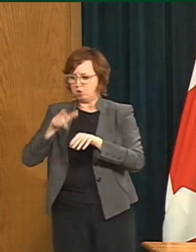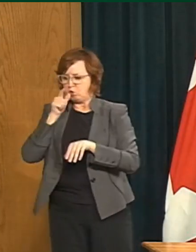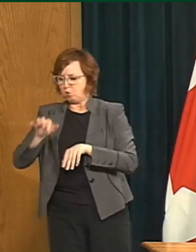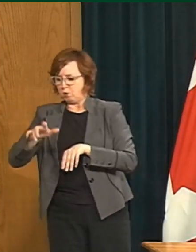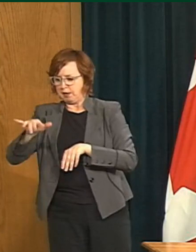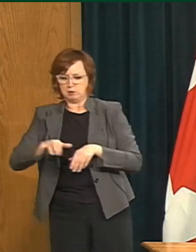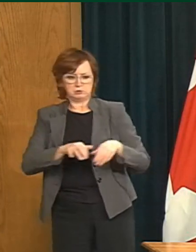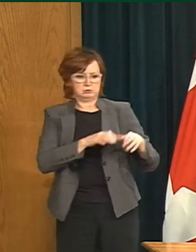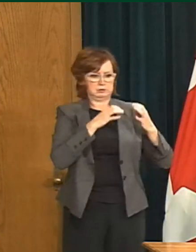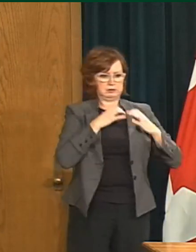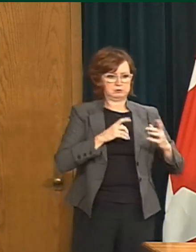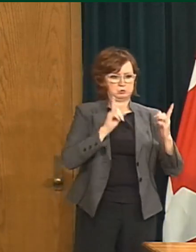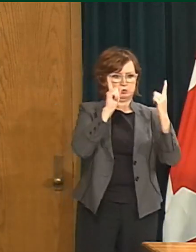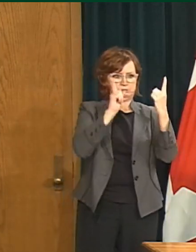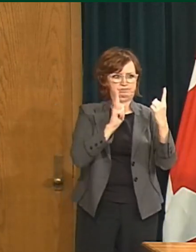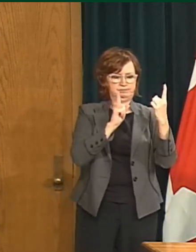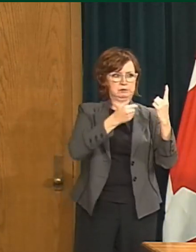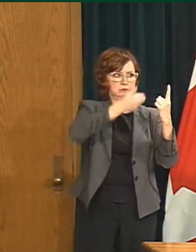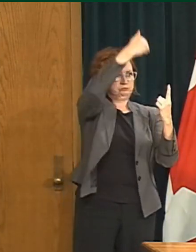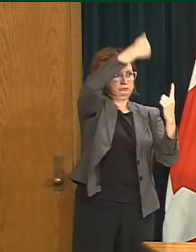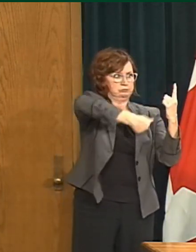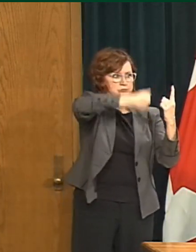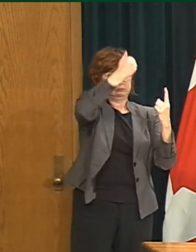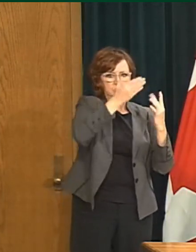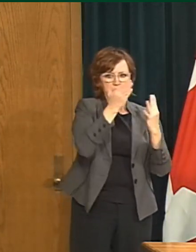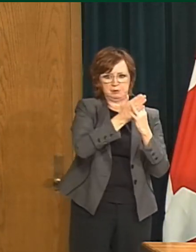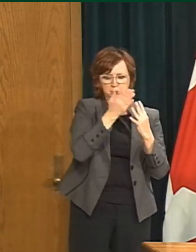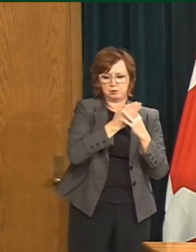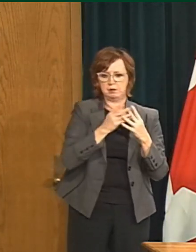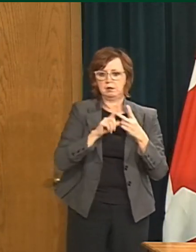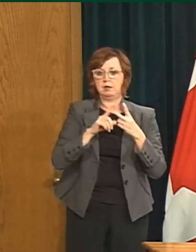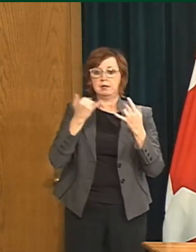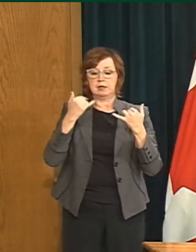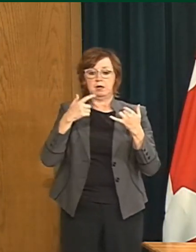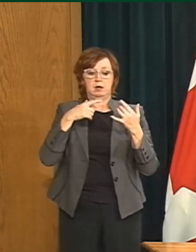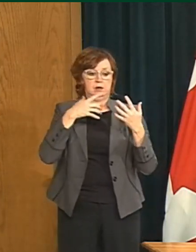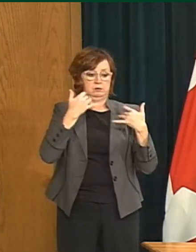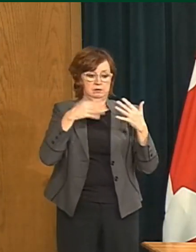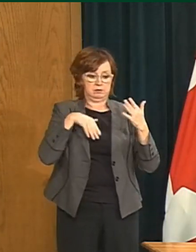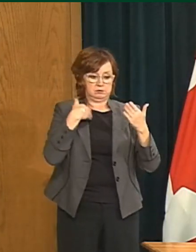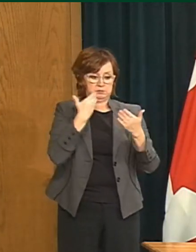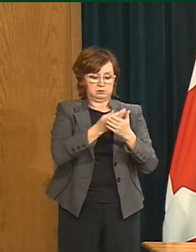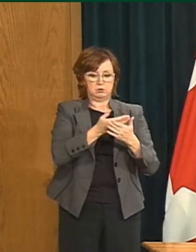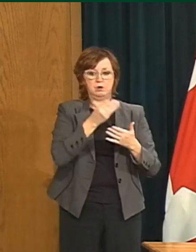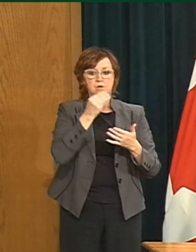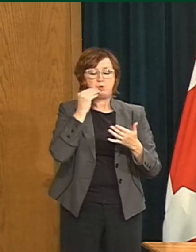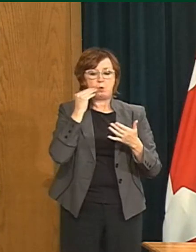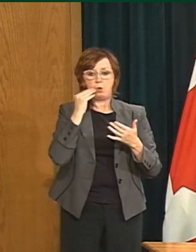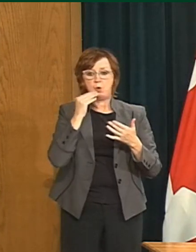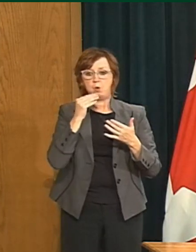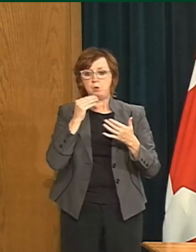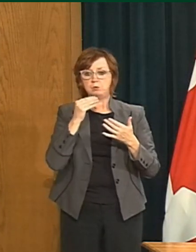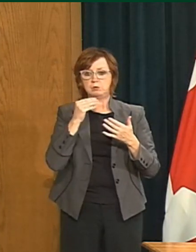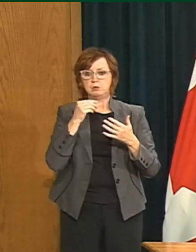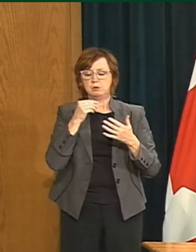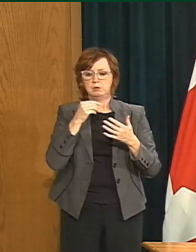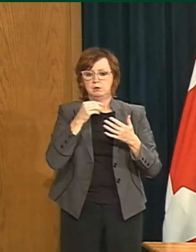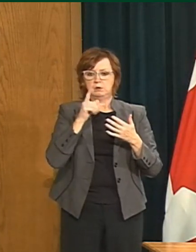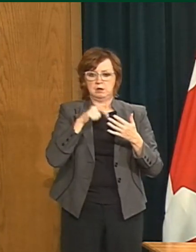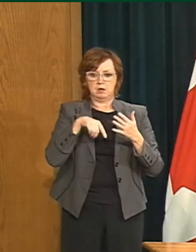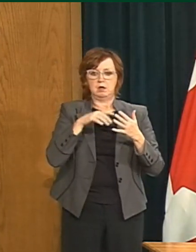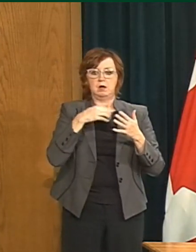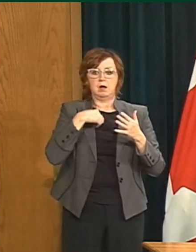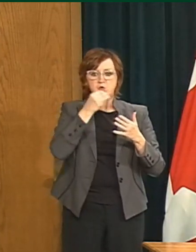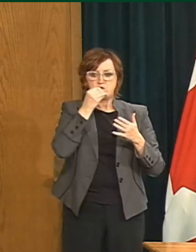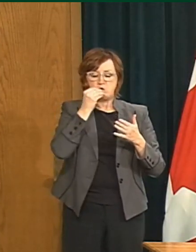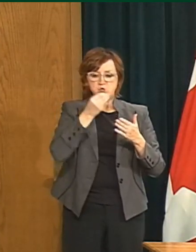cashier. When we come home now, we wipe our groceries off with a Lysol wipe, which I did not do a couple of months ago. So things have